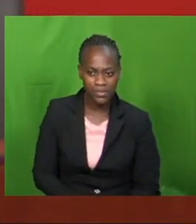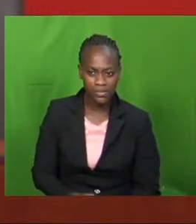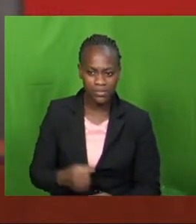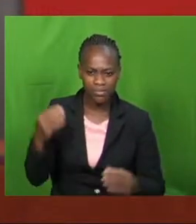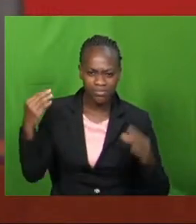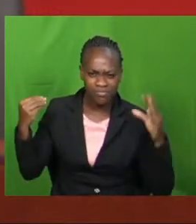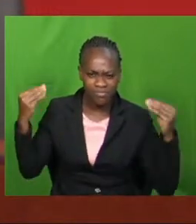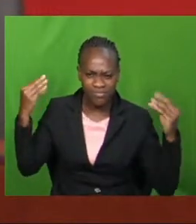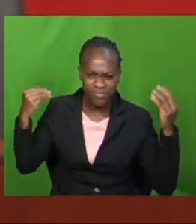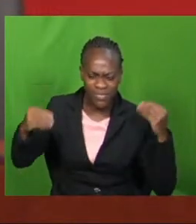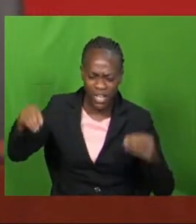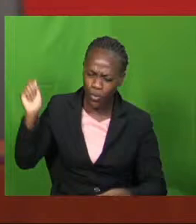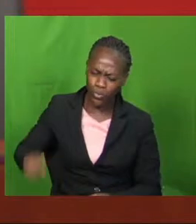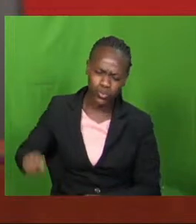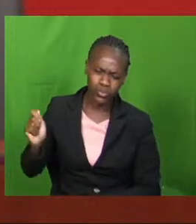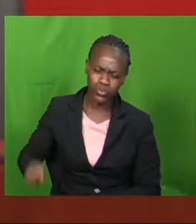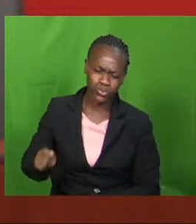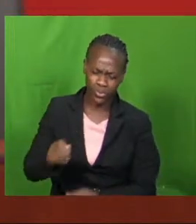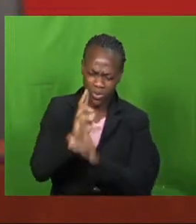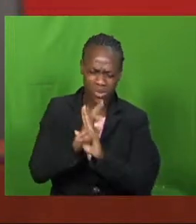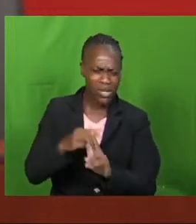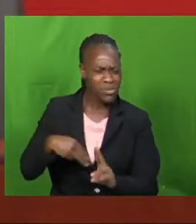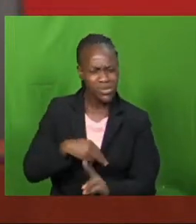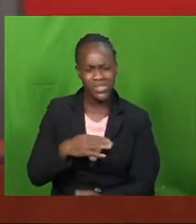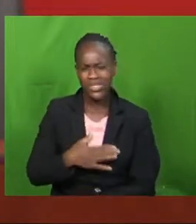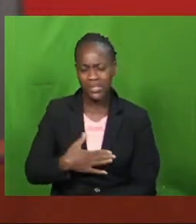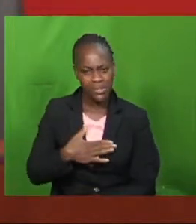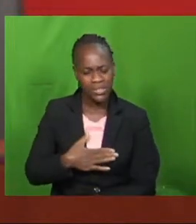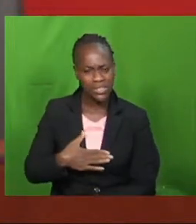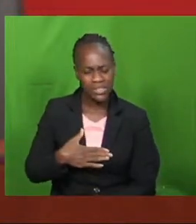Oh, honourable members, please, hold on.